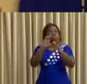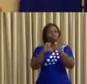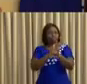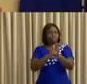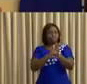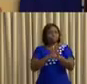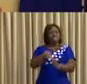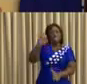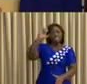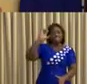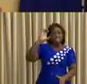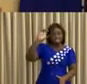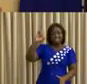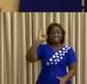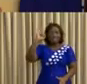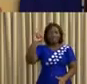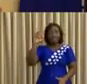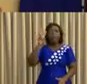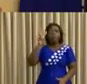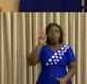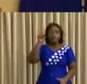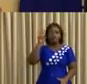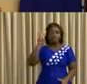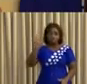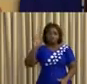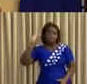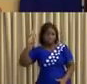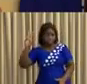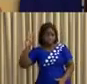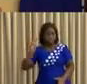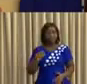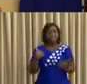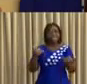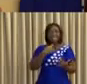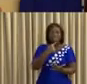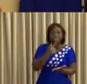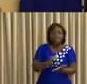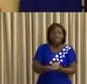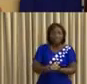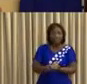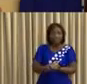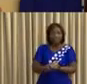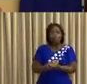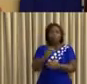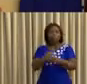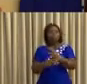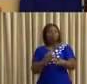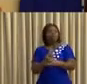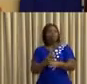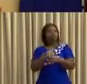Instrument, CI-126. It reiterated the widely held